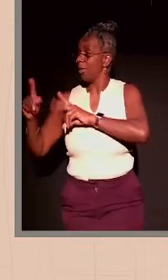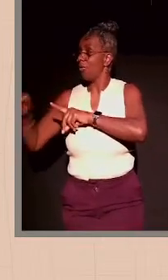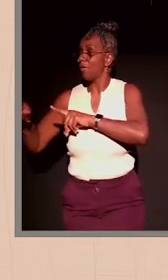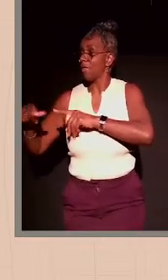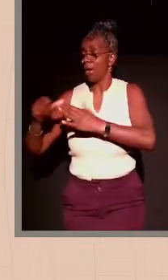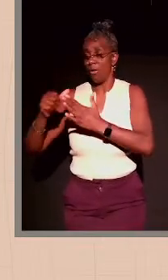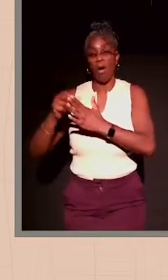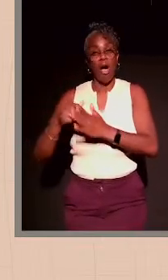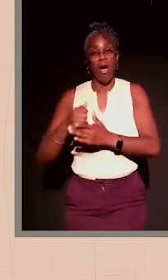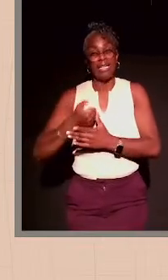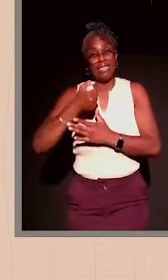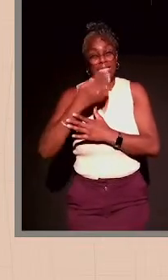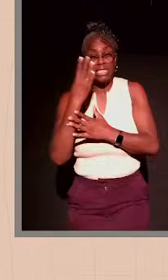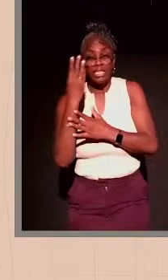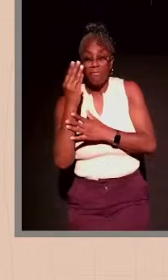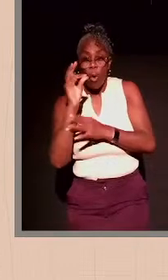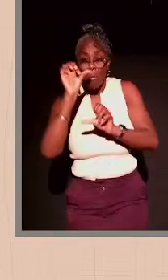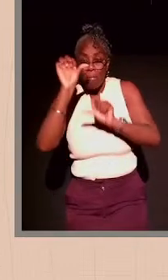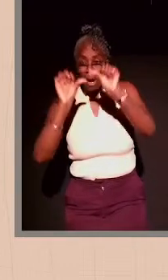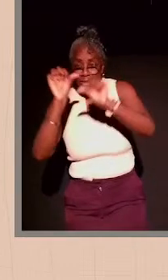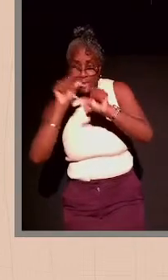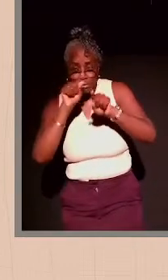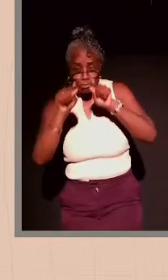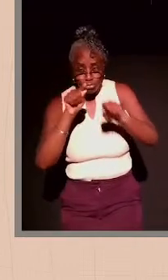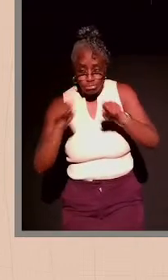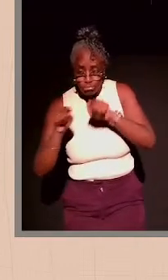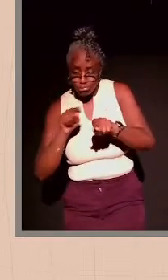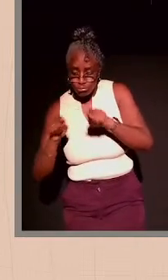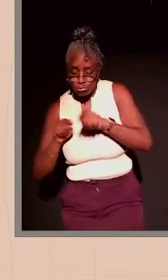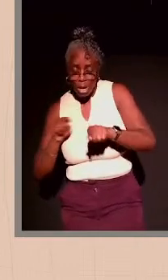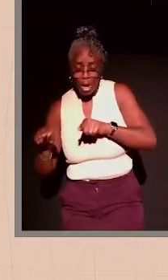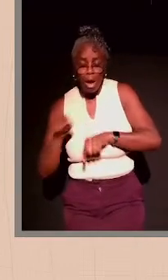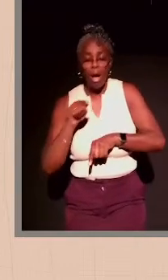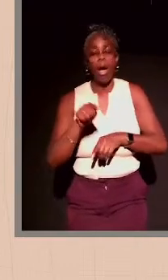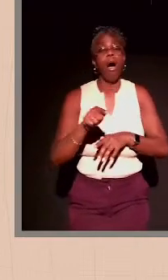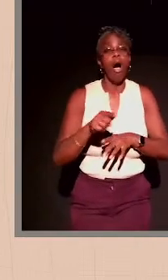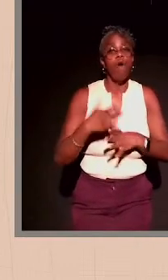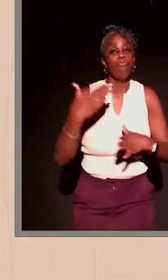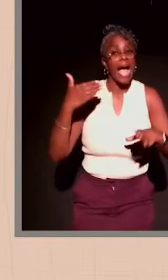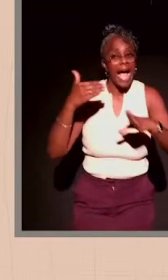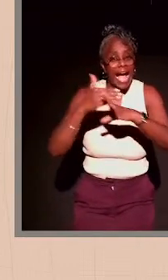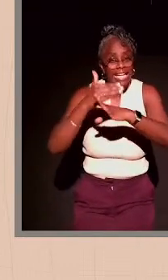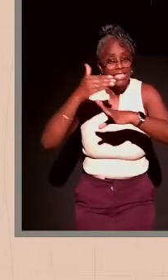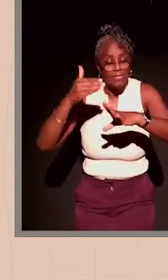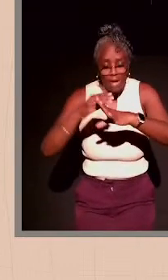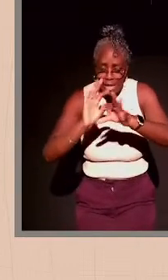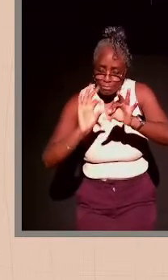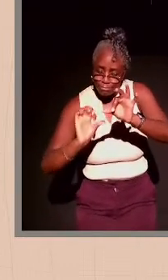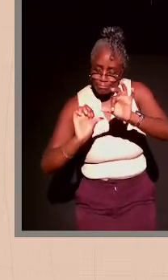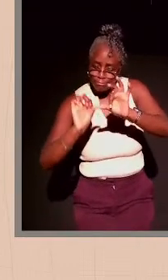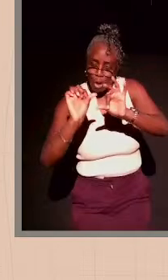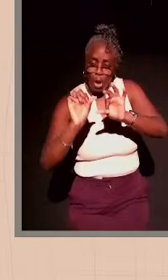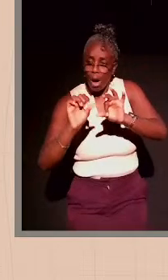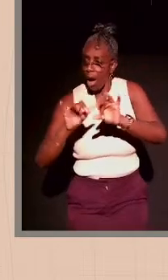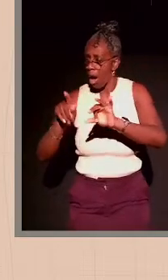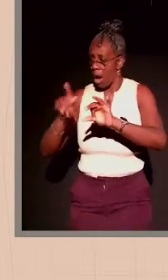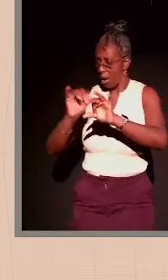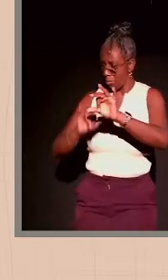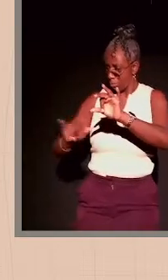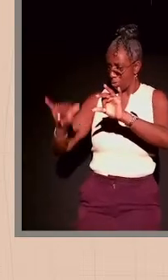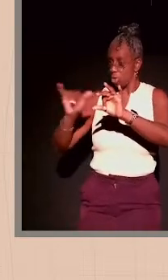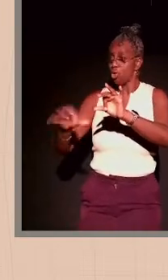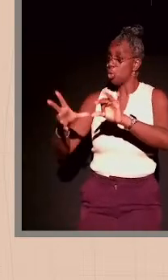of 64 buttons, and the user can activate whichever buttons they